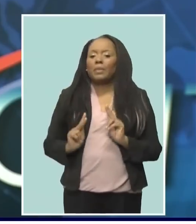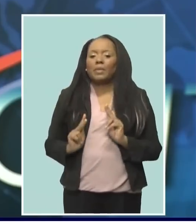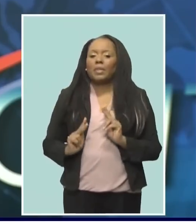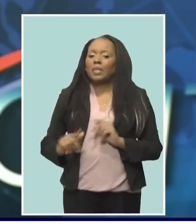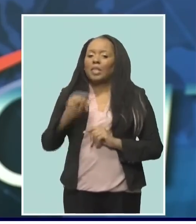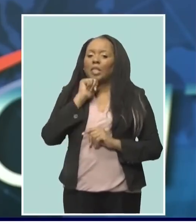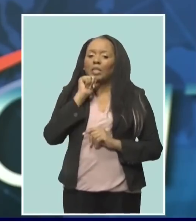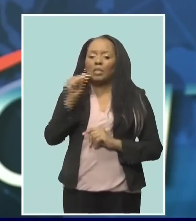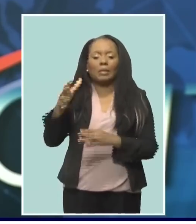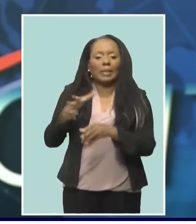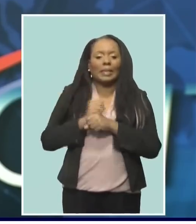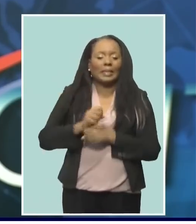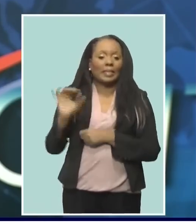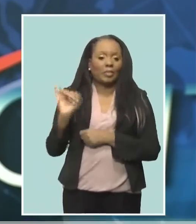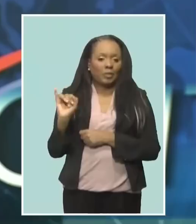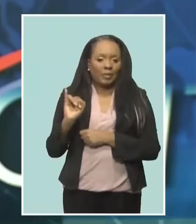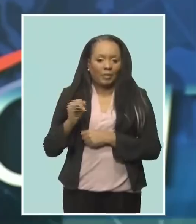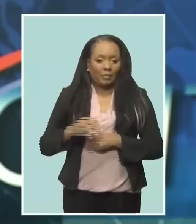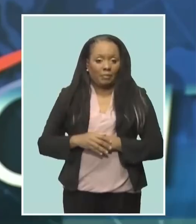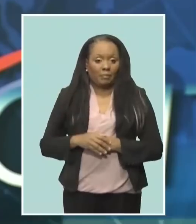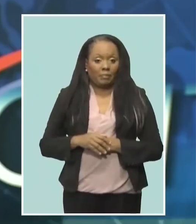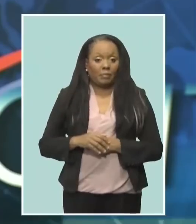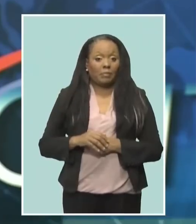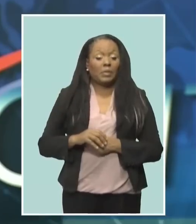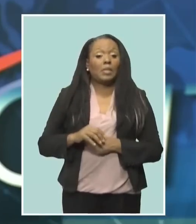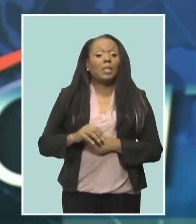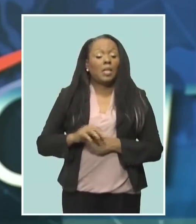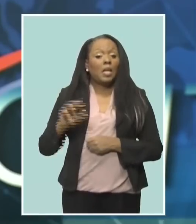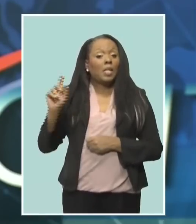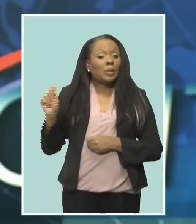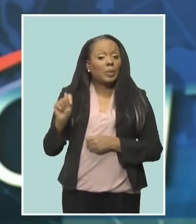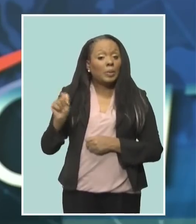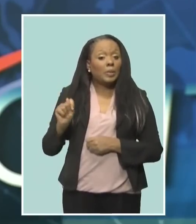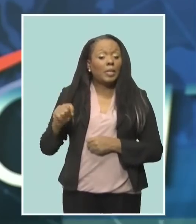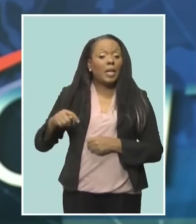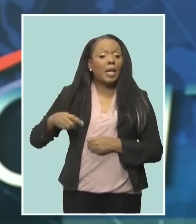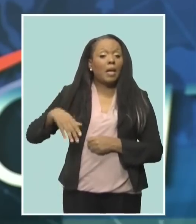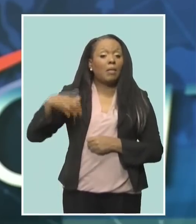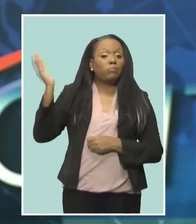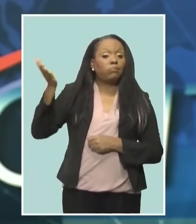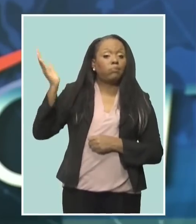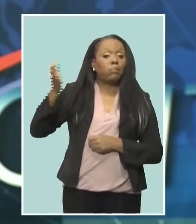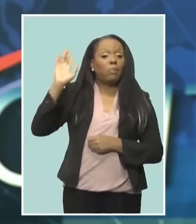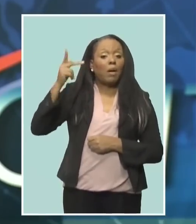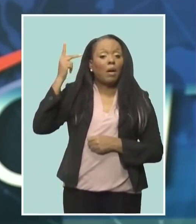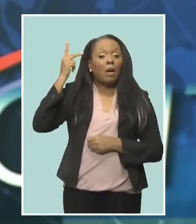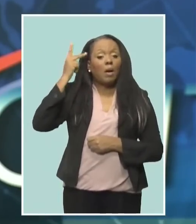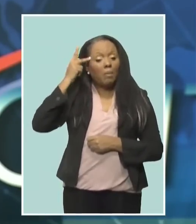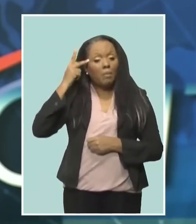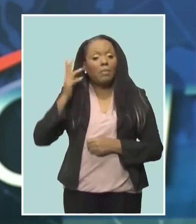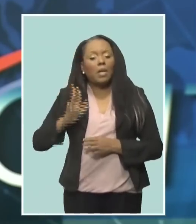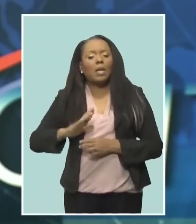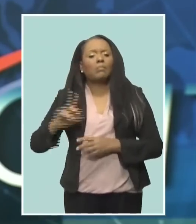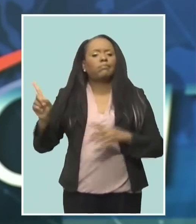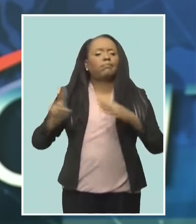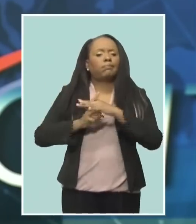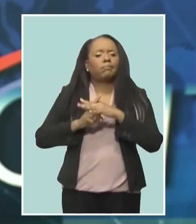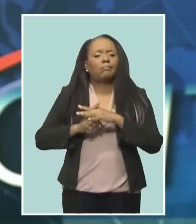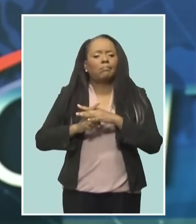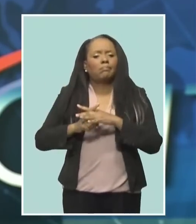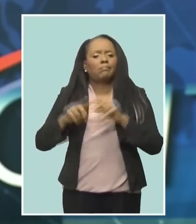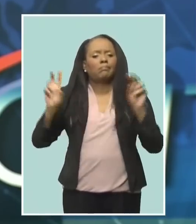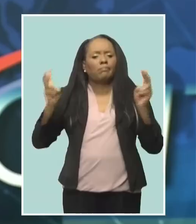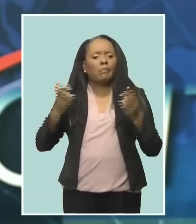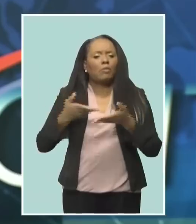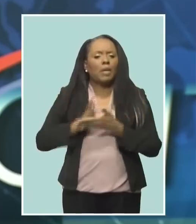community to access insurance. On Tuesday, during parliamentary debate, it was raised within the context of the Rights of Persons with